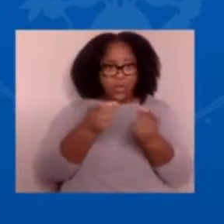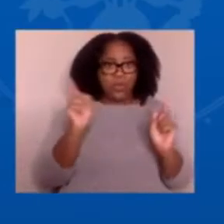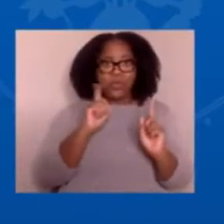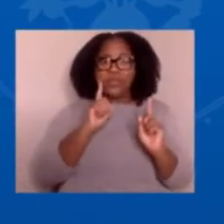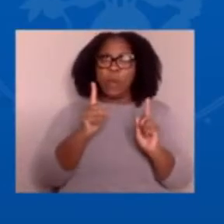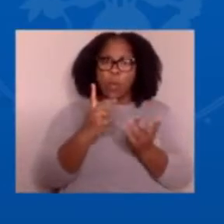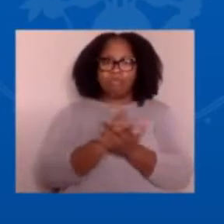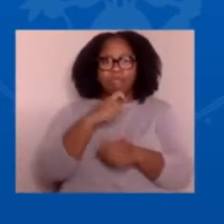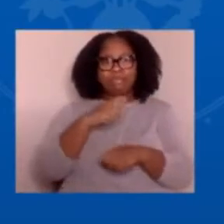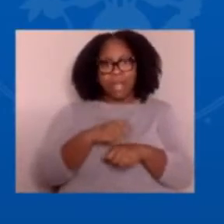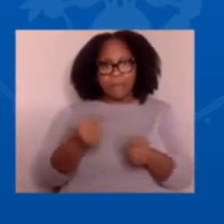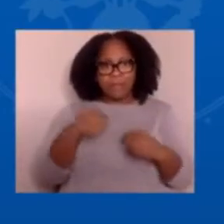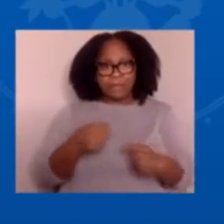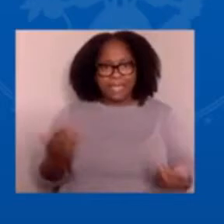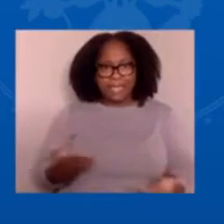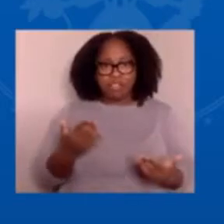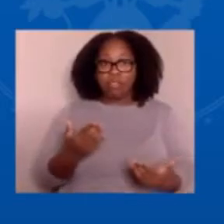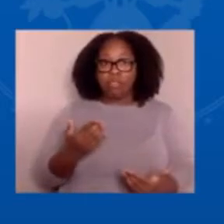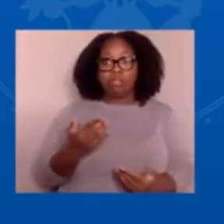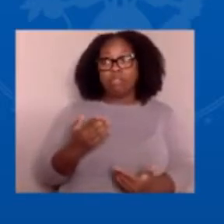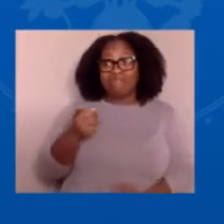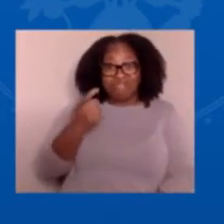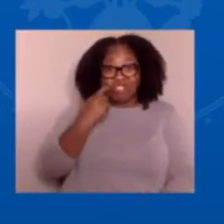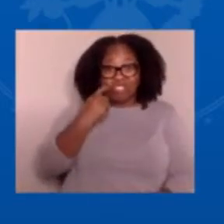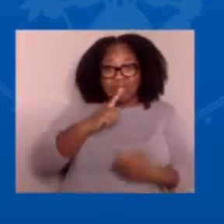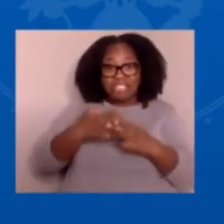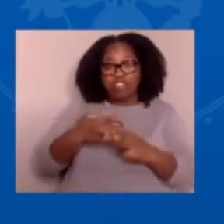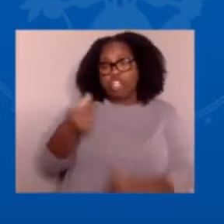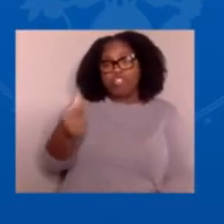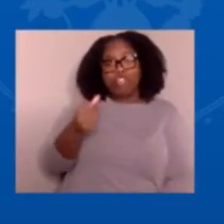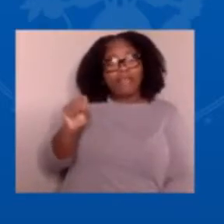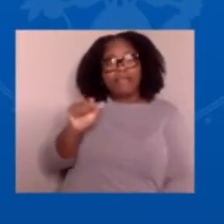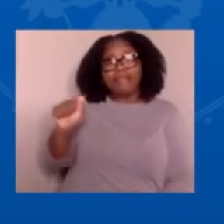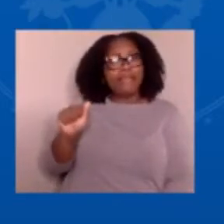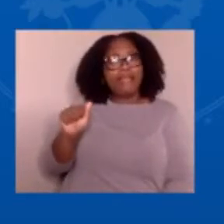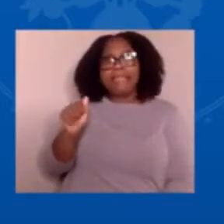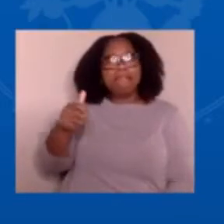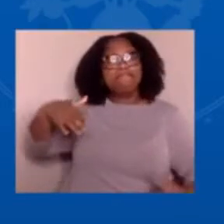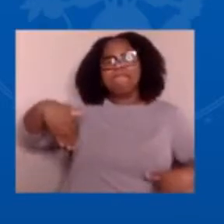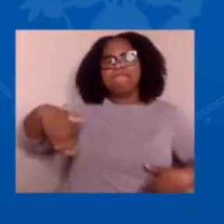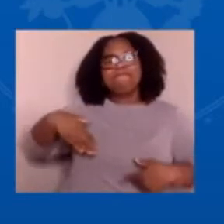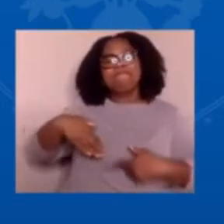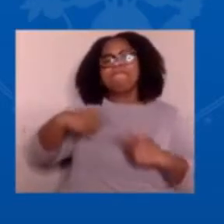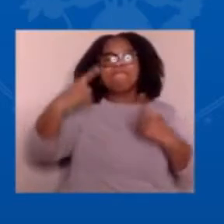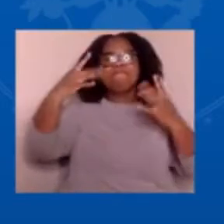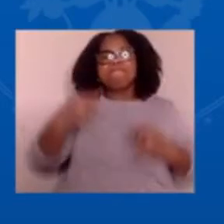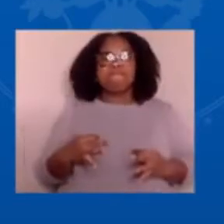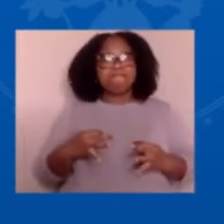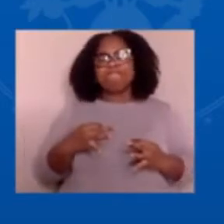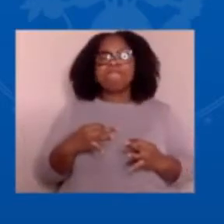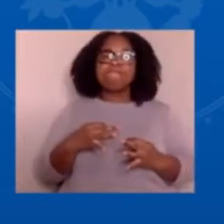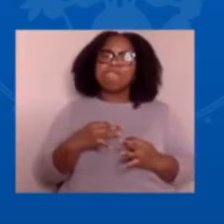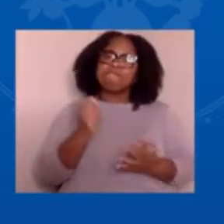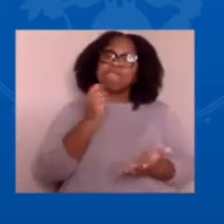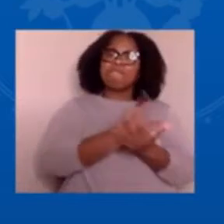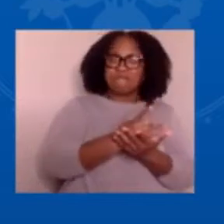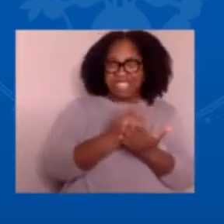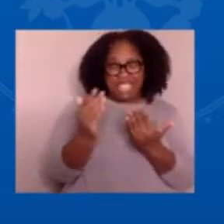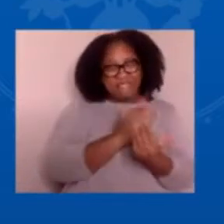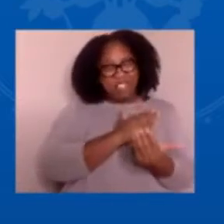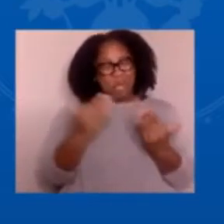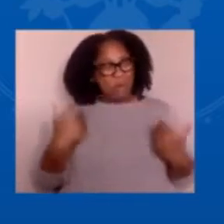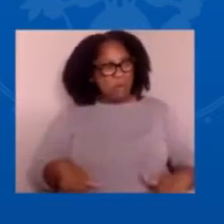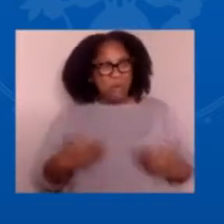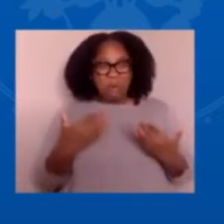mentioned the GSA administrator has yet to ascertain the results of the election despite an overwhelming consensus that Joe Biden is the winner of the